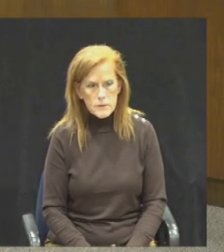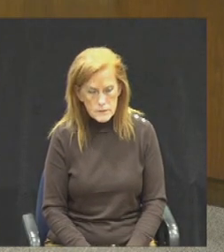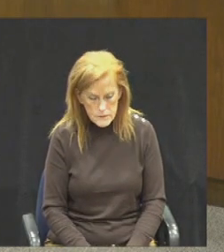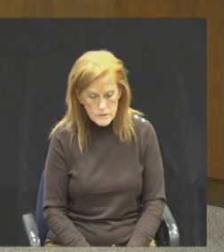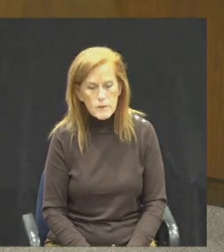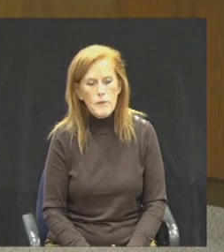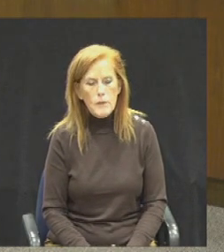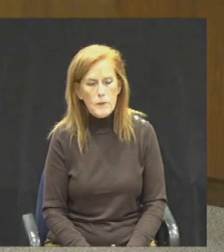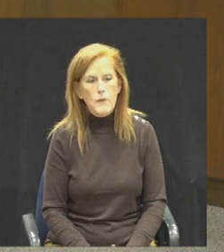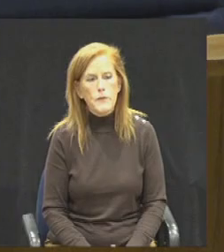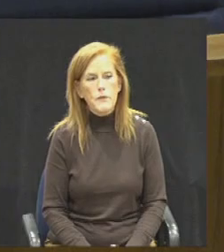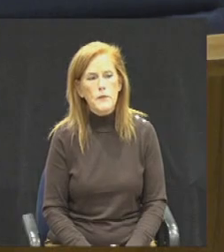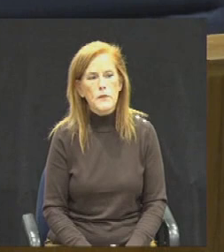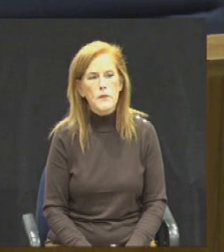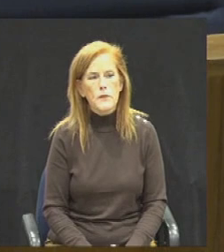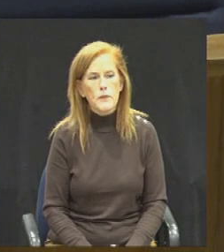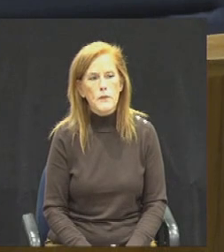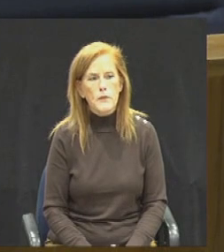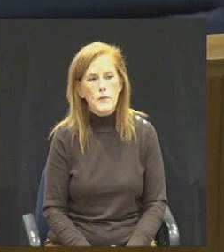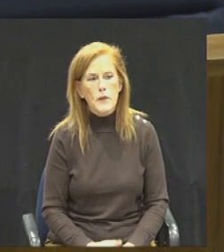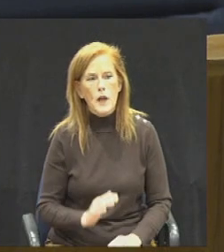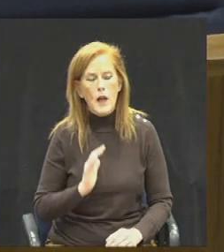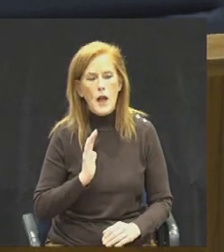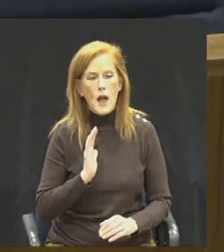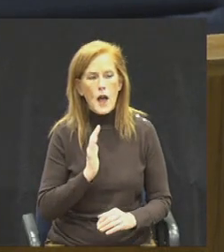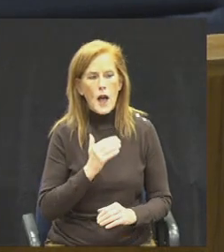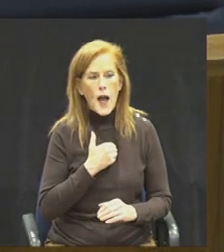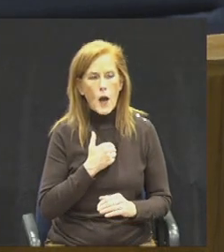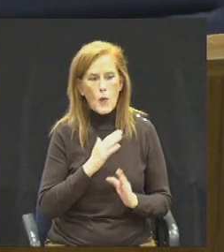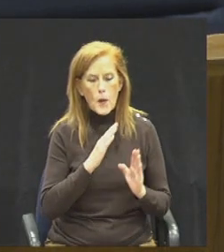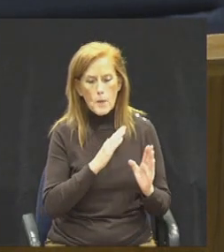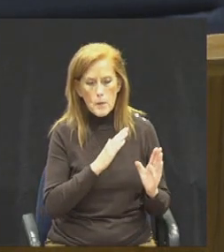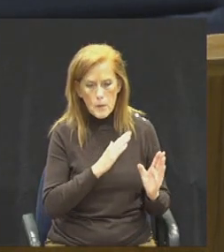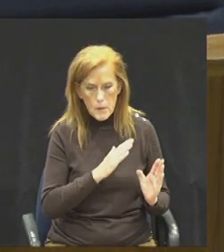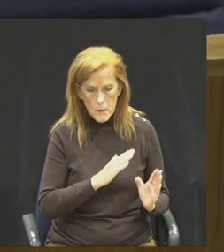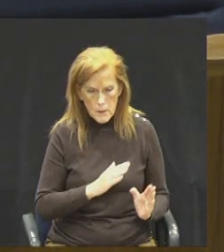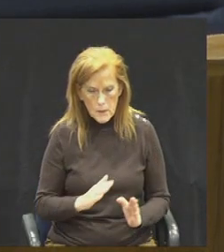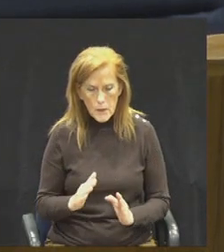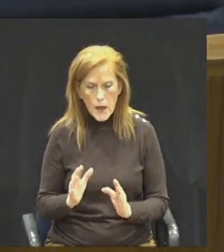Yeah, so our planning meeting, when we will be in contact with